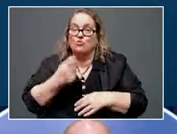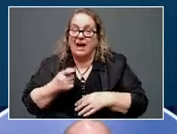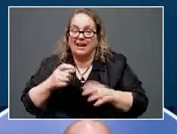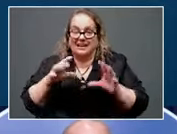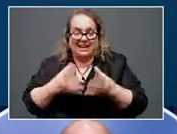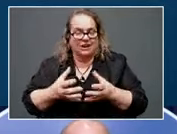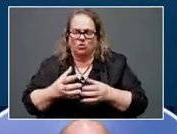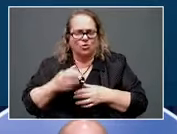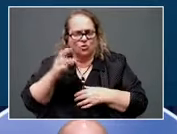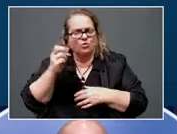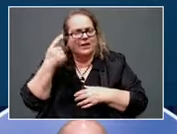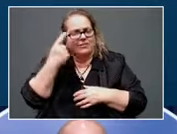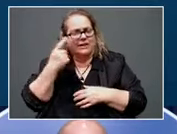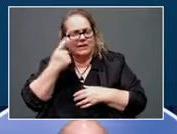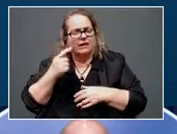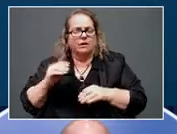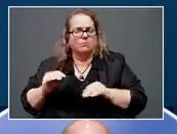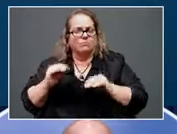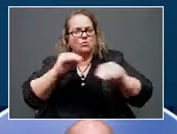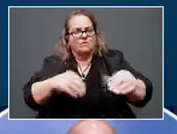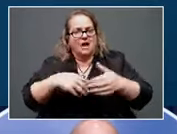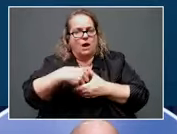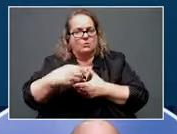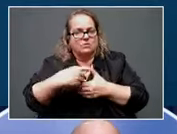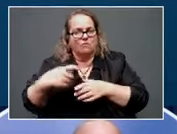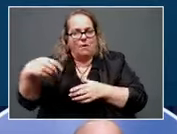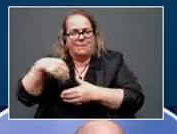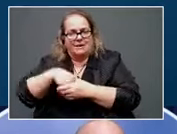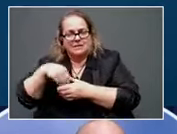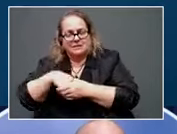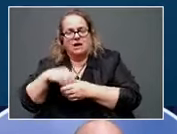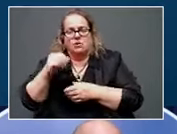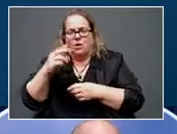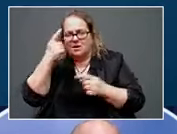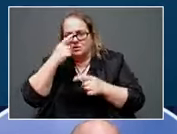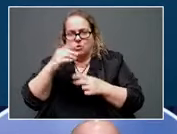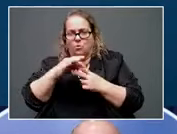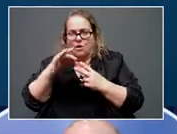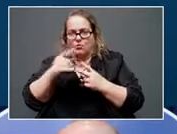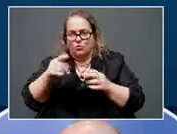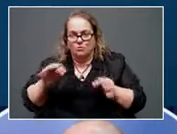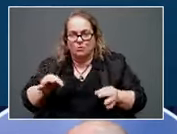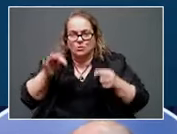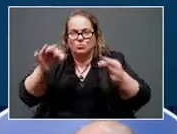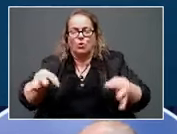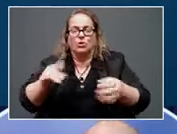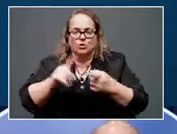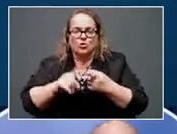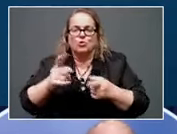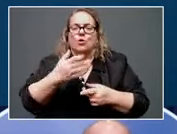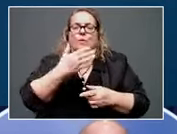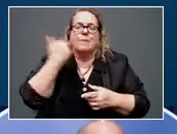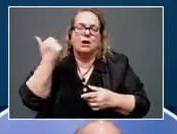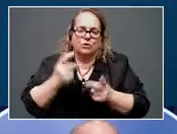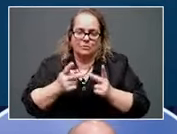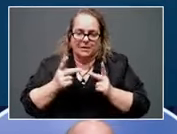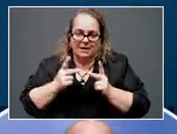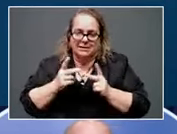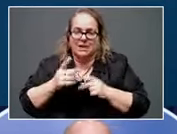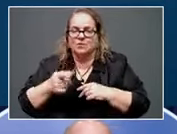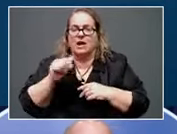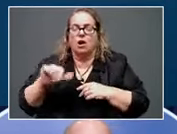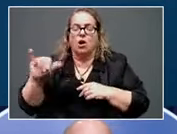either move it outside from indoors or consider whether you postpone it until we get to a better place. And you can also make